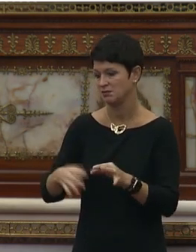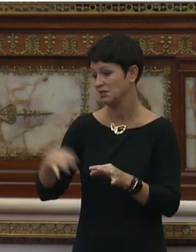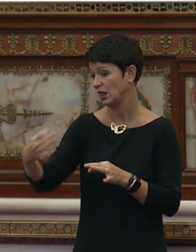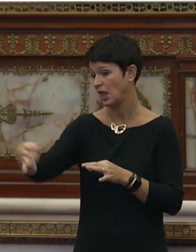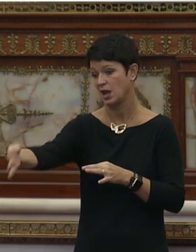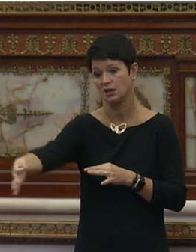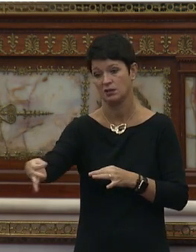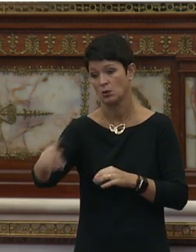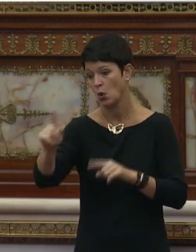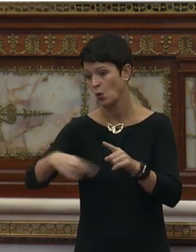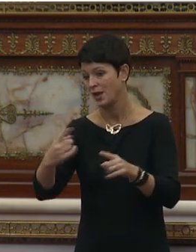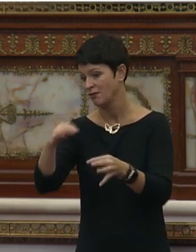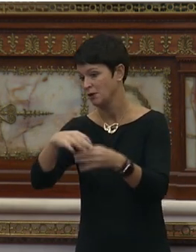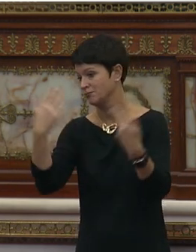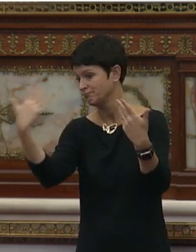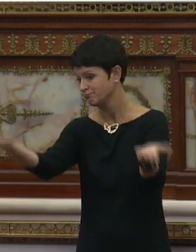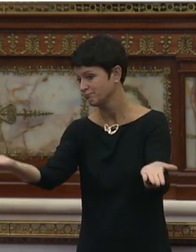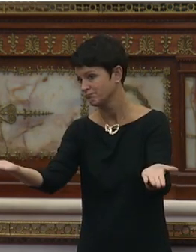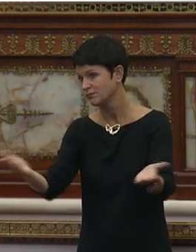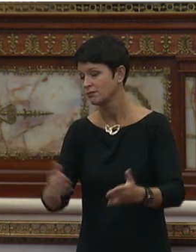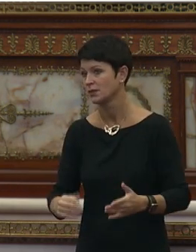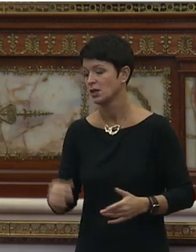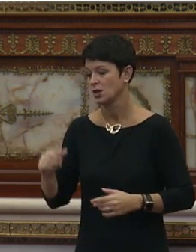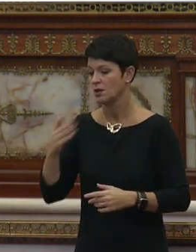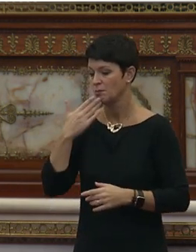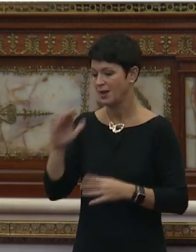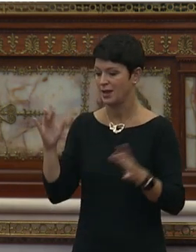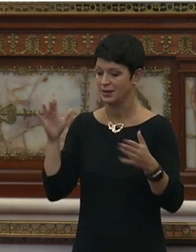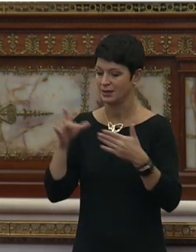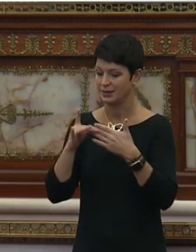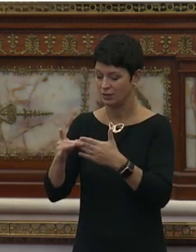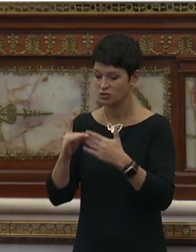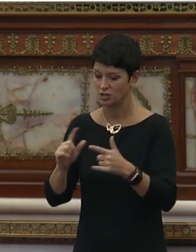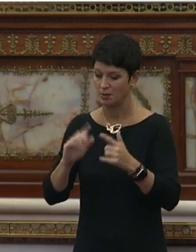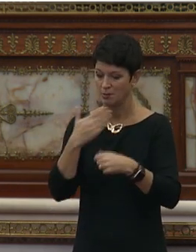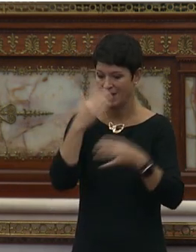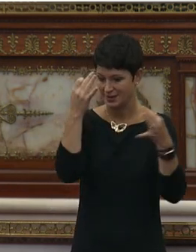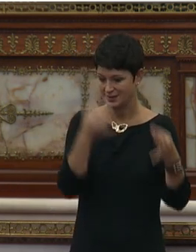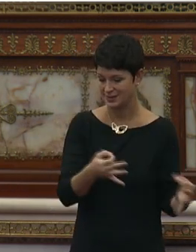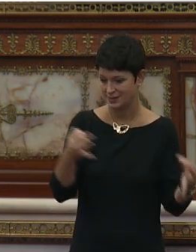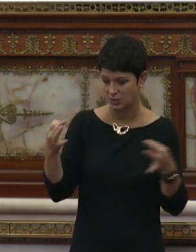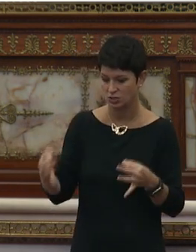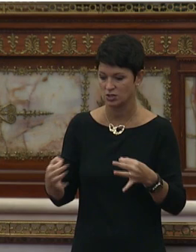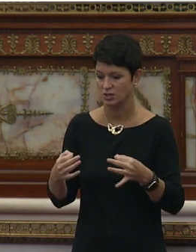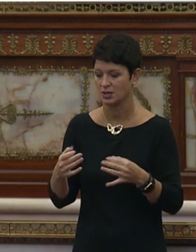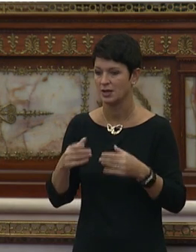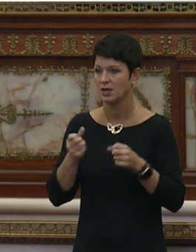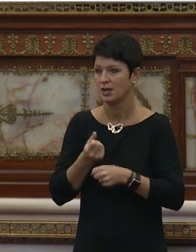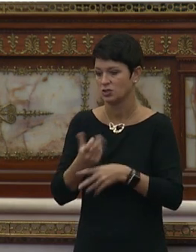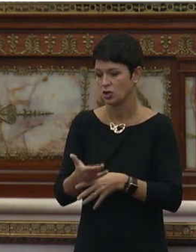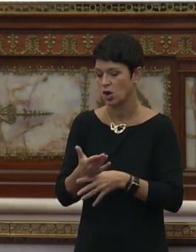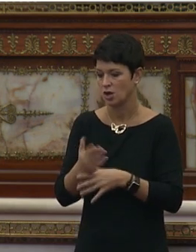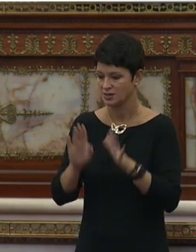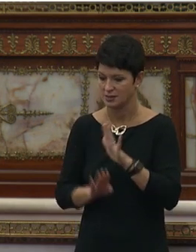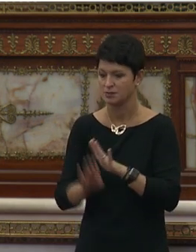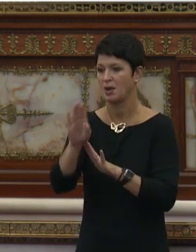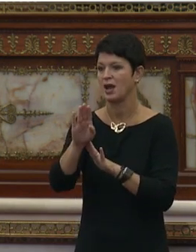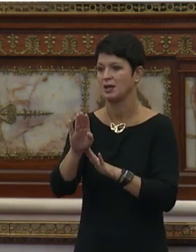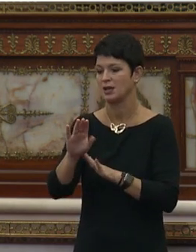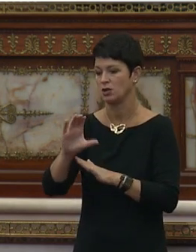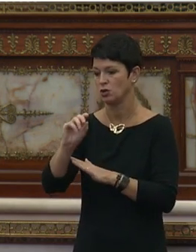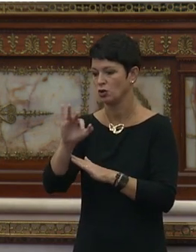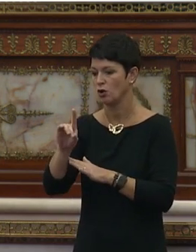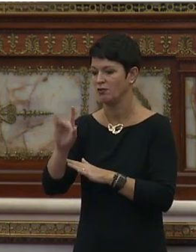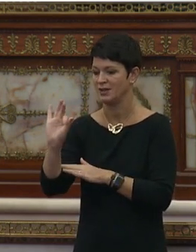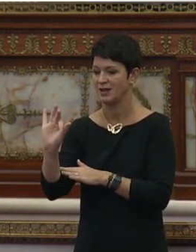delayed. Poor leadership and decision-making has led to the spike, a deadly spike, in COVID-19